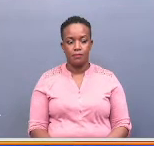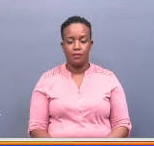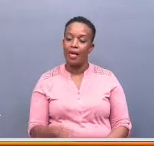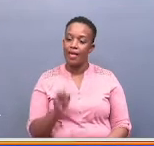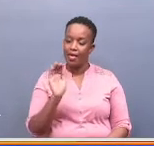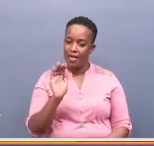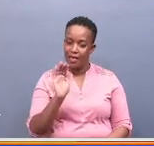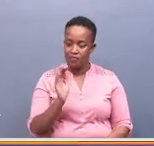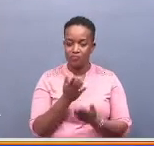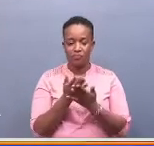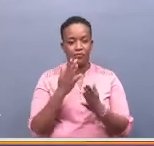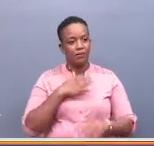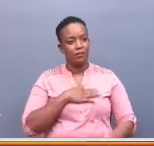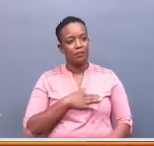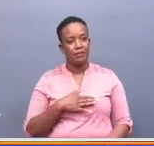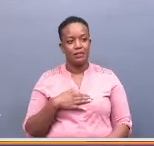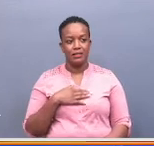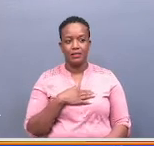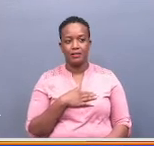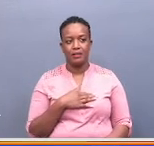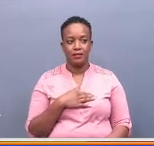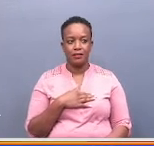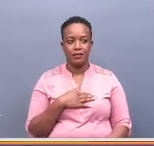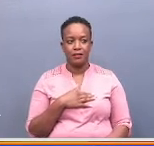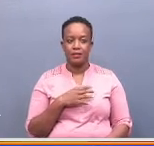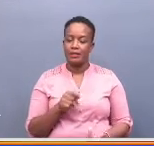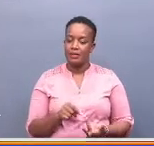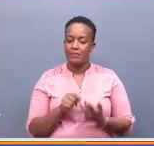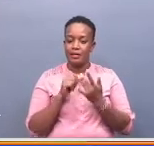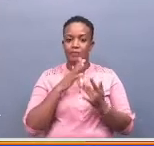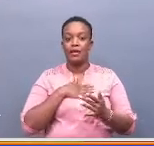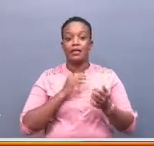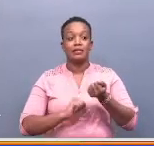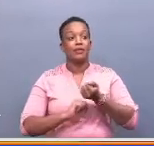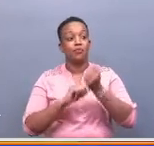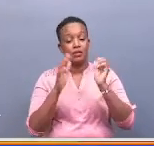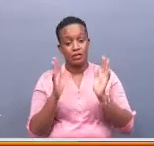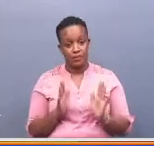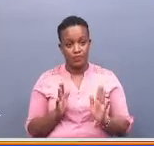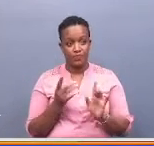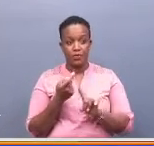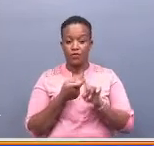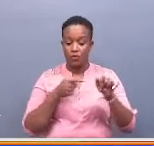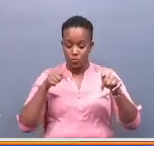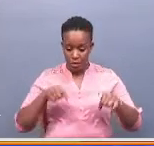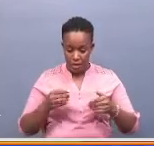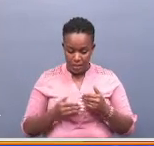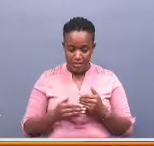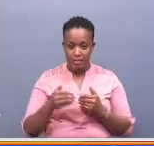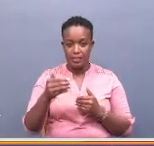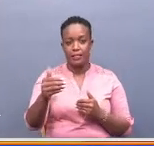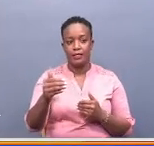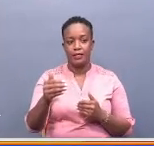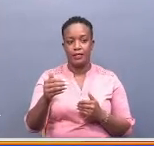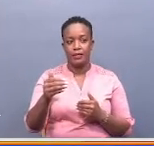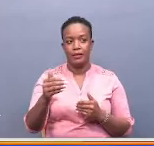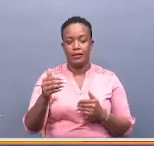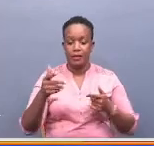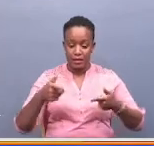I ask you kindly, and especially my supporters, from today on, let us